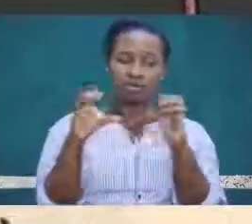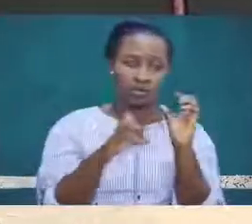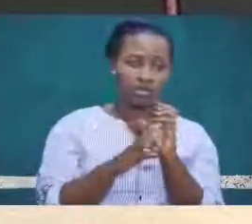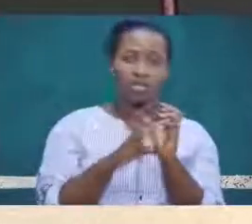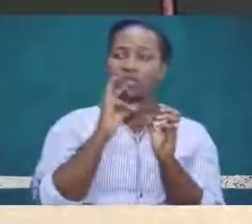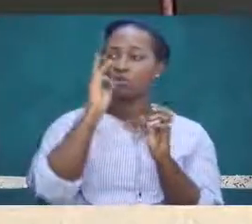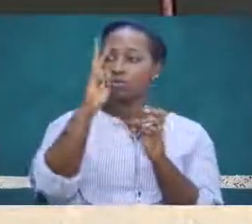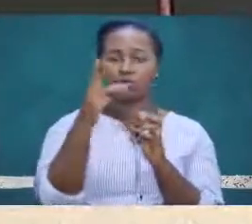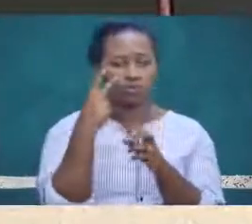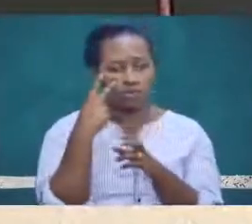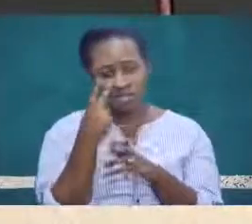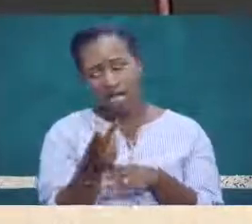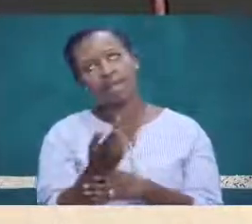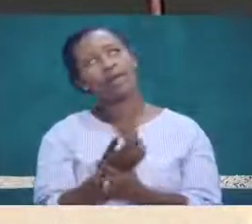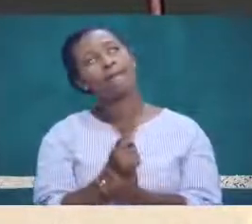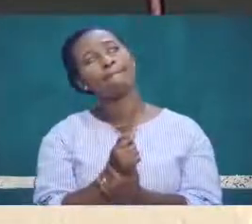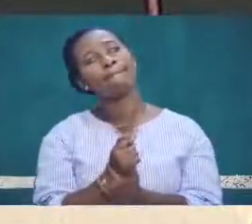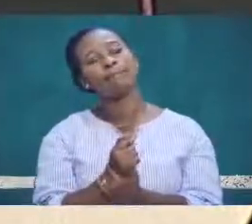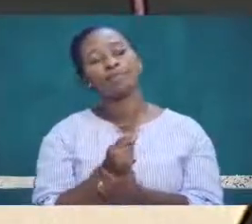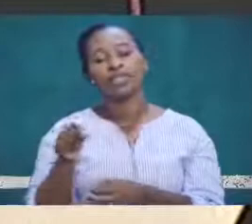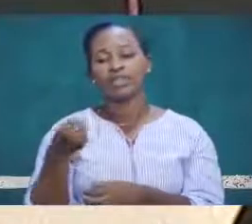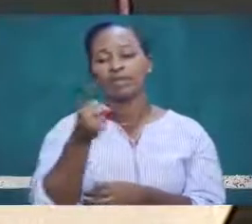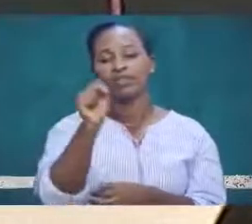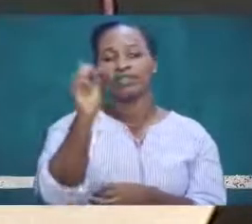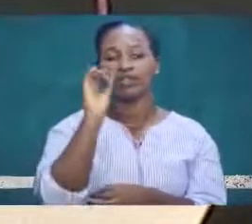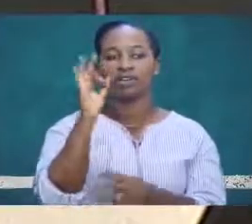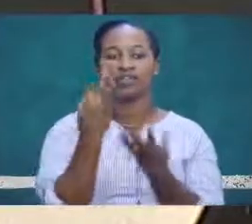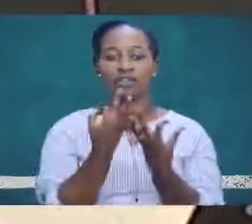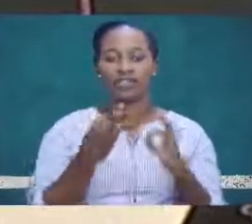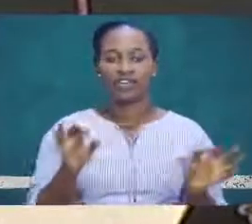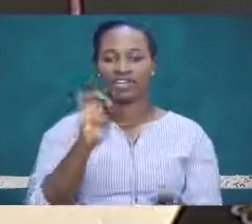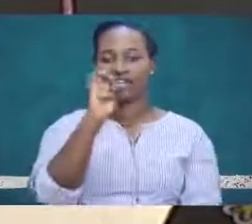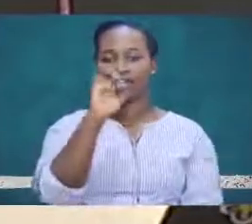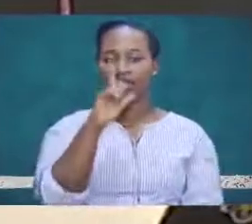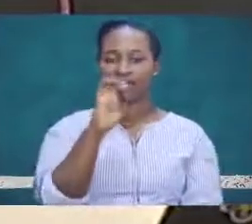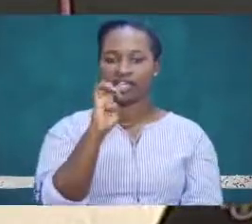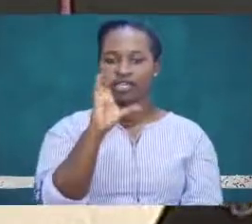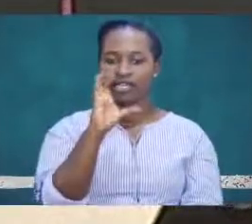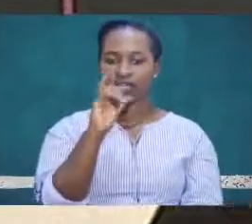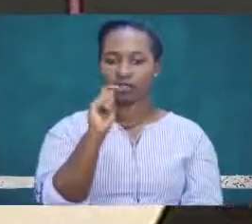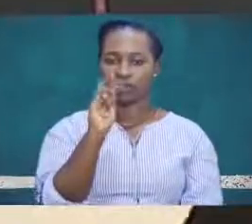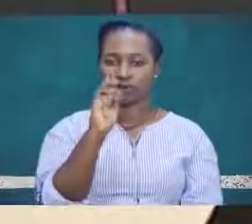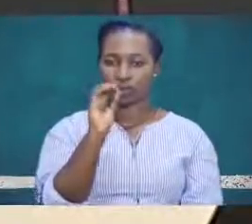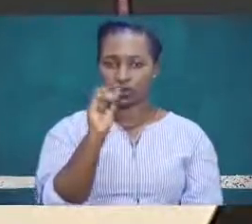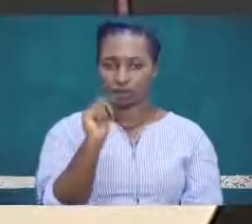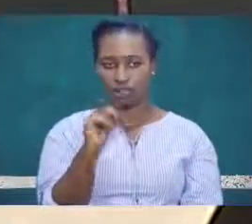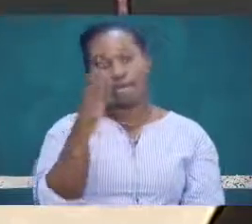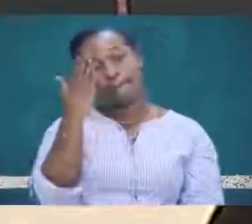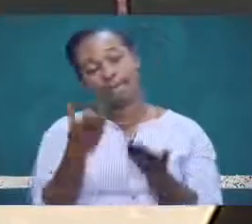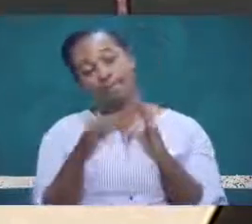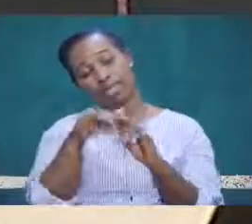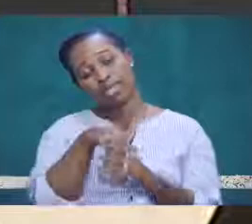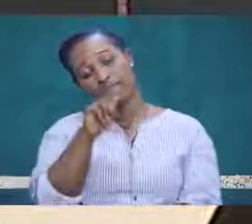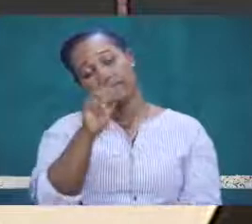are going to be looking at the movement of free electrons, maybe in a vacuum, and that also